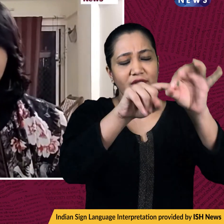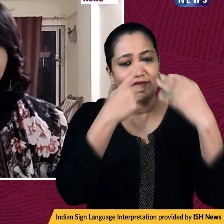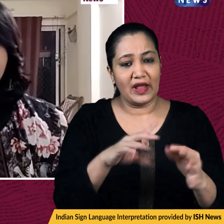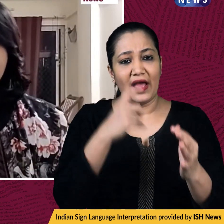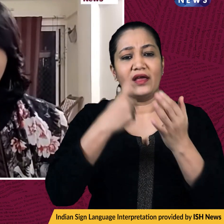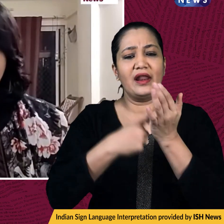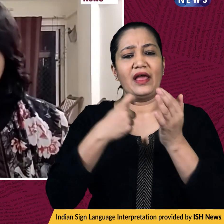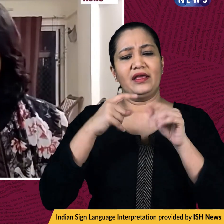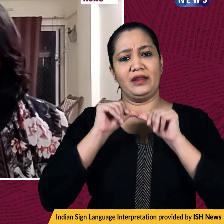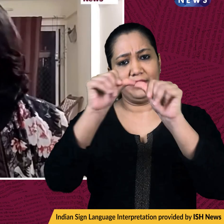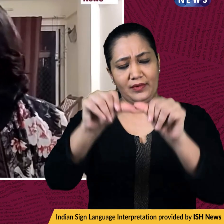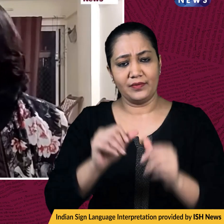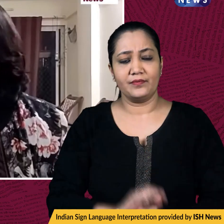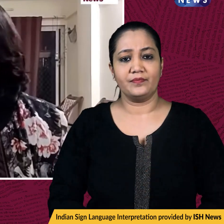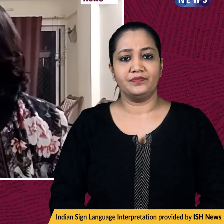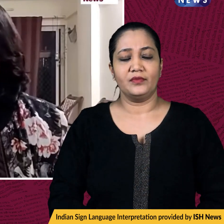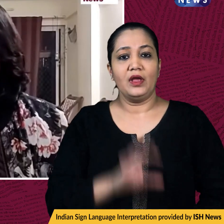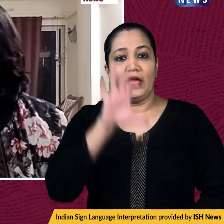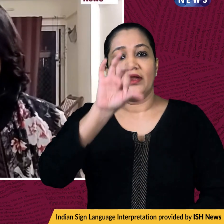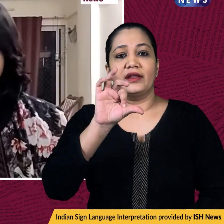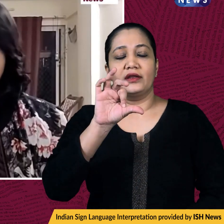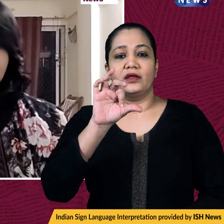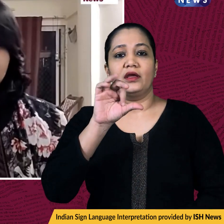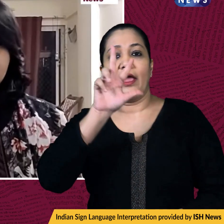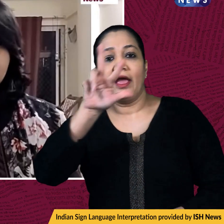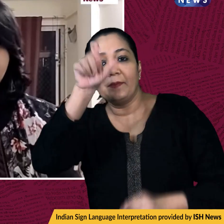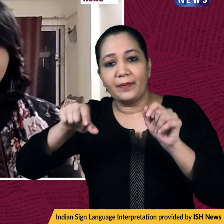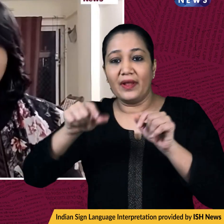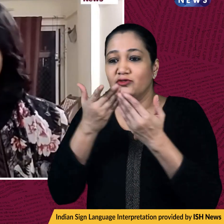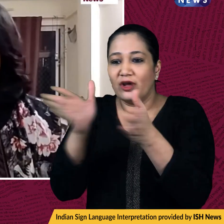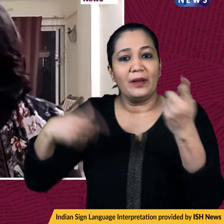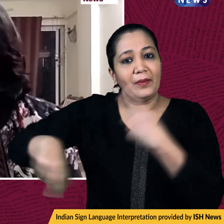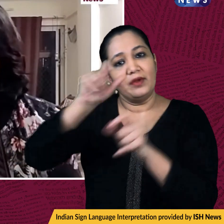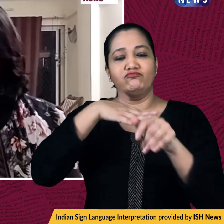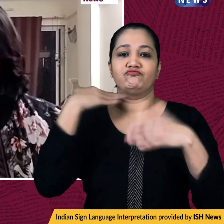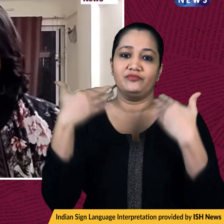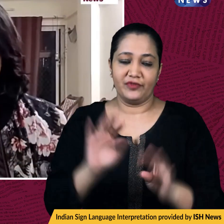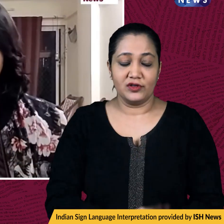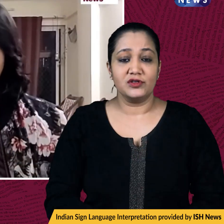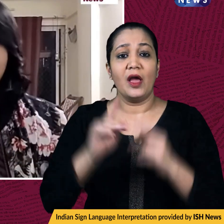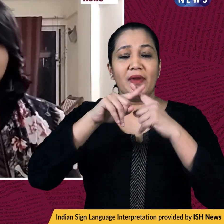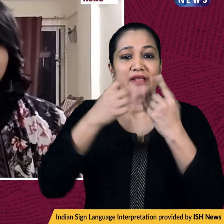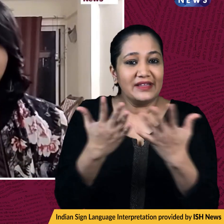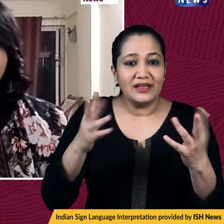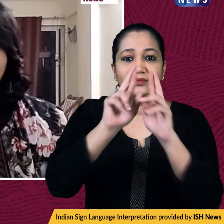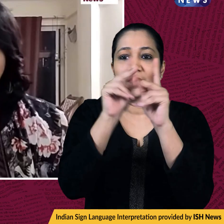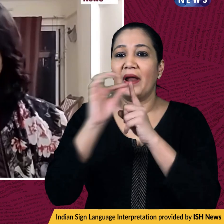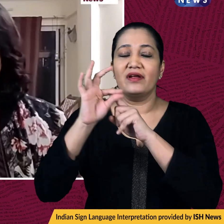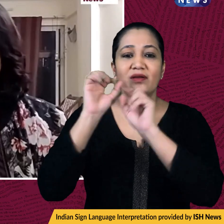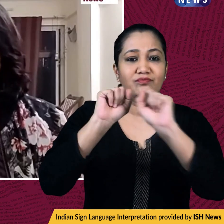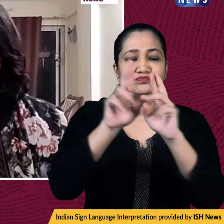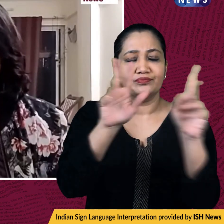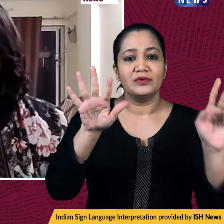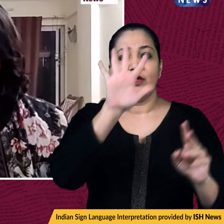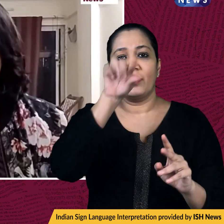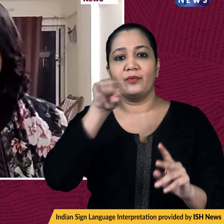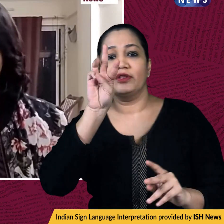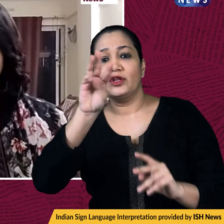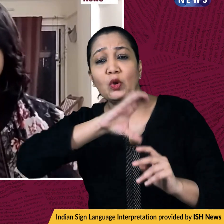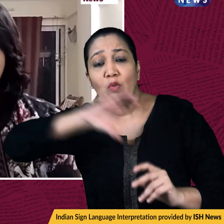Rai said that 98 civilians were also killed in these incidents, and private properties worth about 5.3